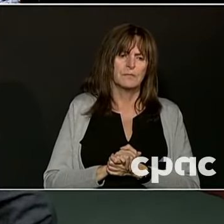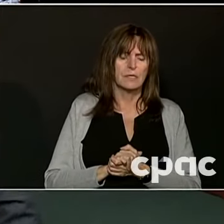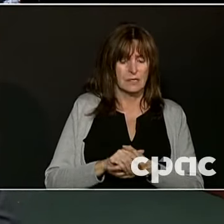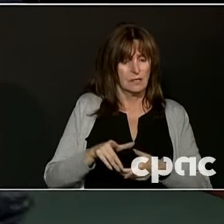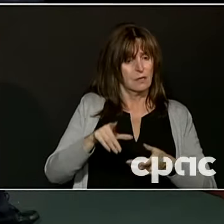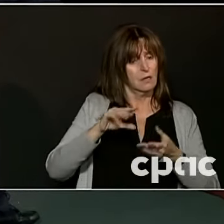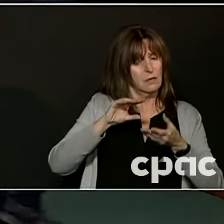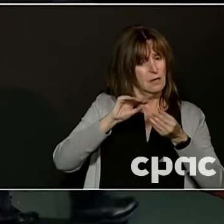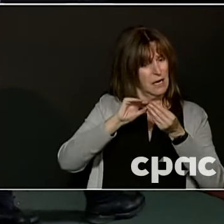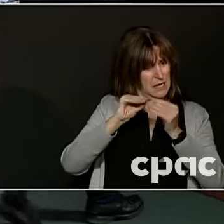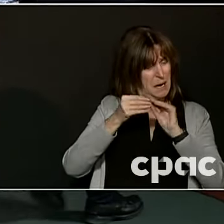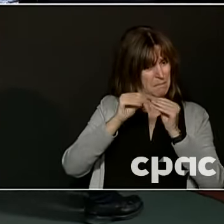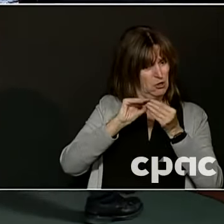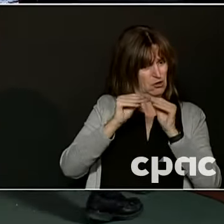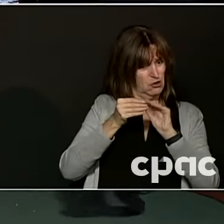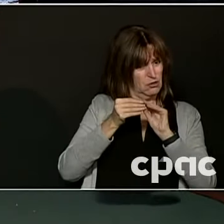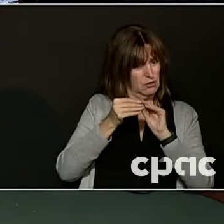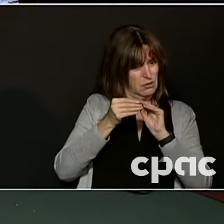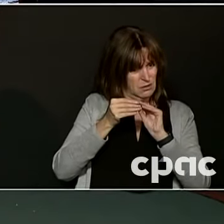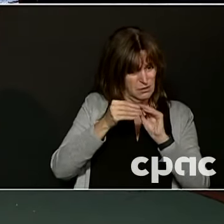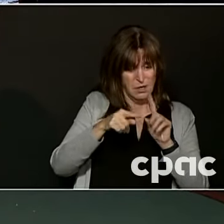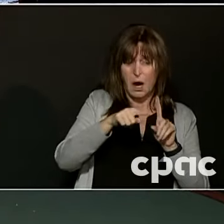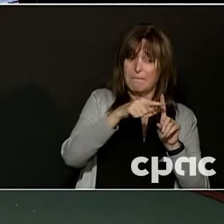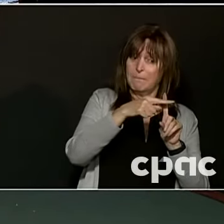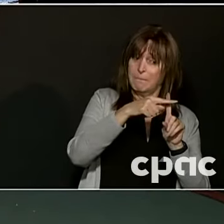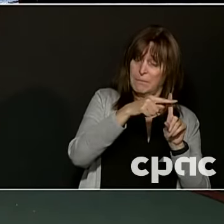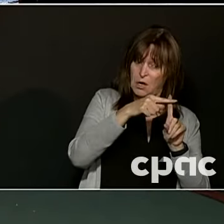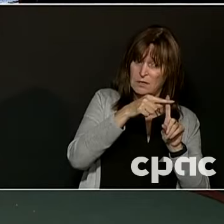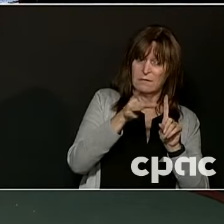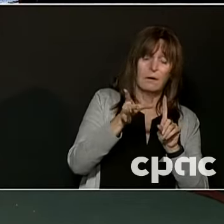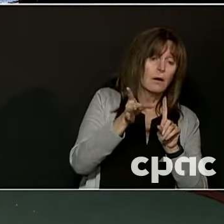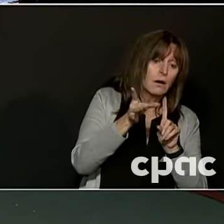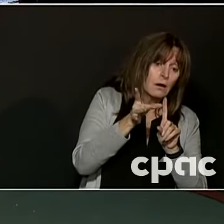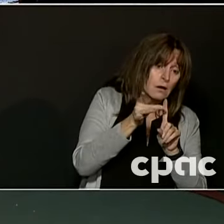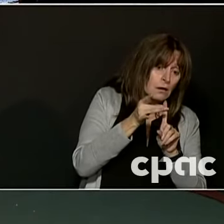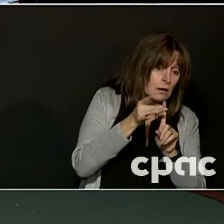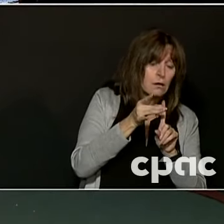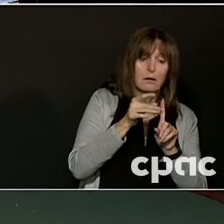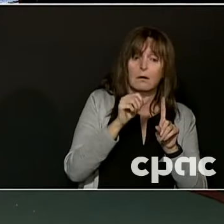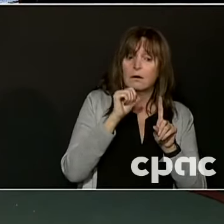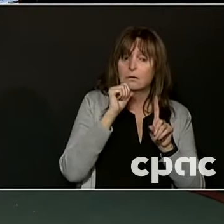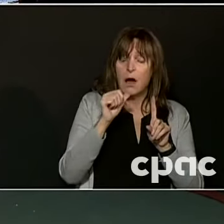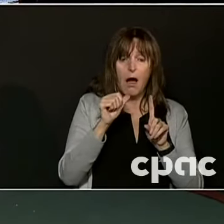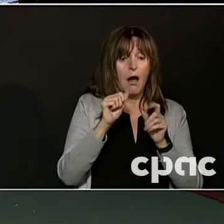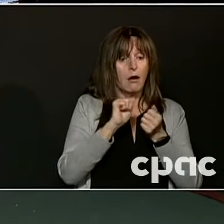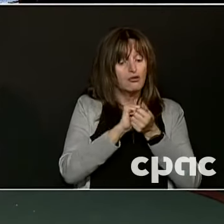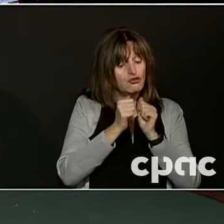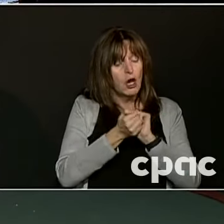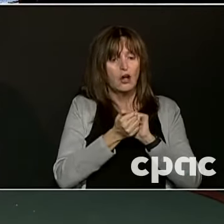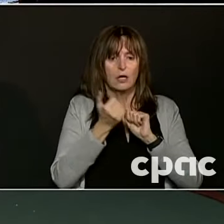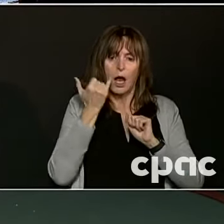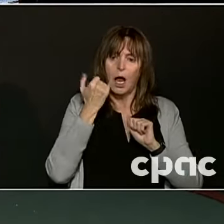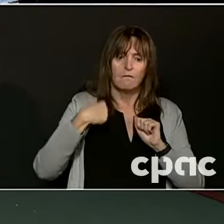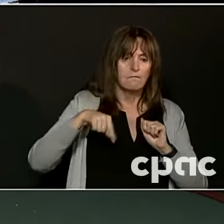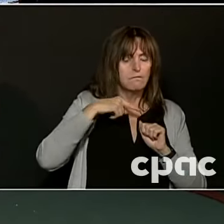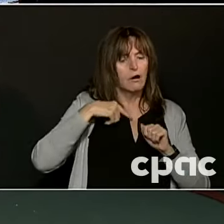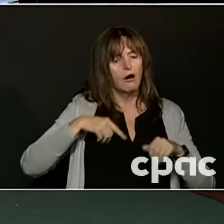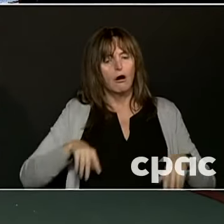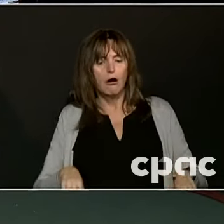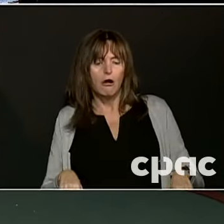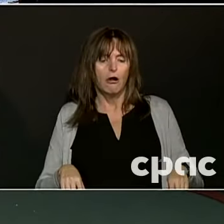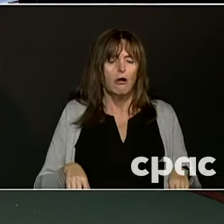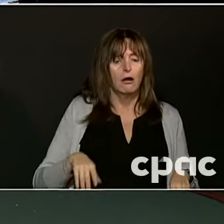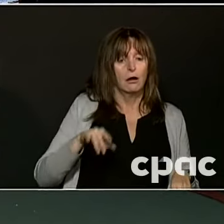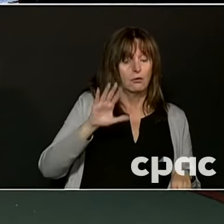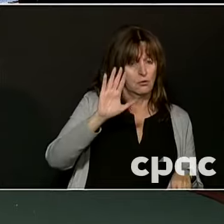going to change without any action. Do you believe that there should be some form of greater restrictions